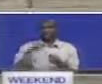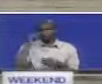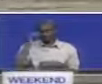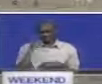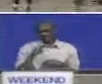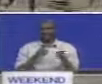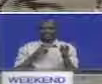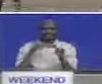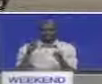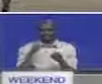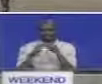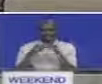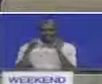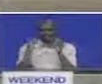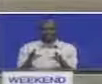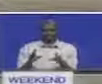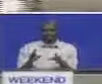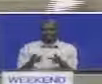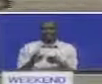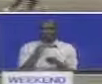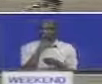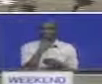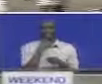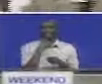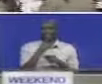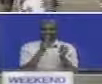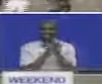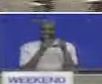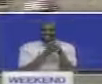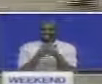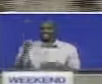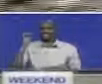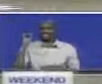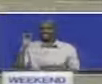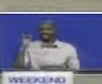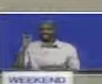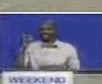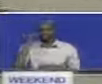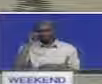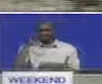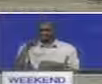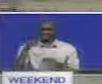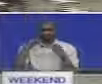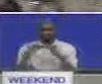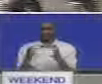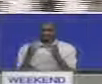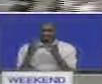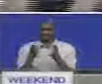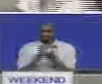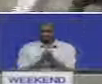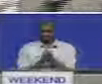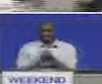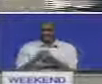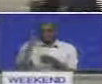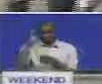experienced KCB, who won the encounter 119-0, a clear indication of a Mombasa-based side together with debutants Eldoret RFC